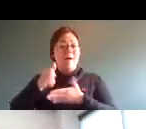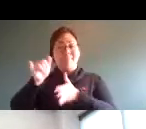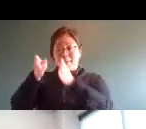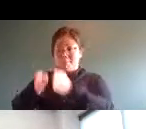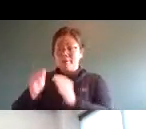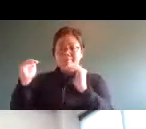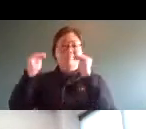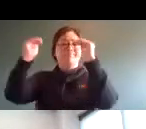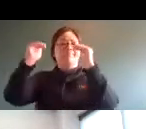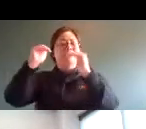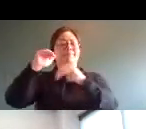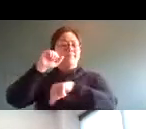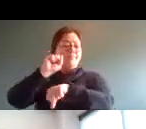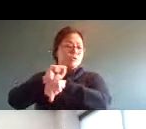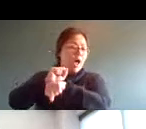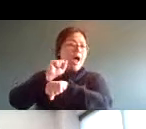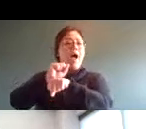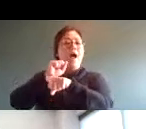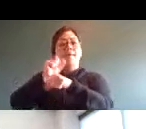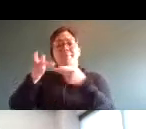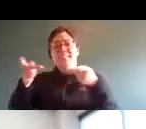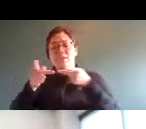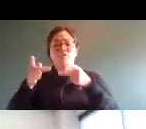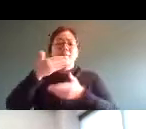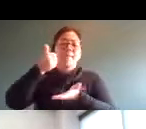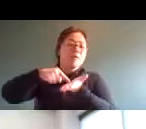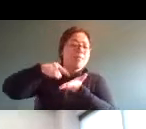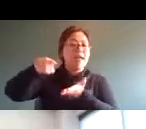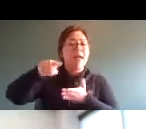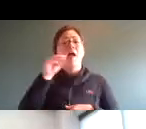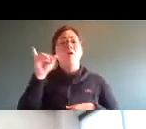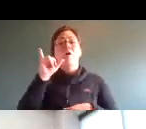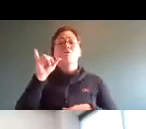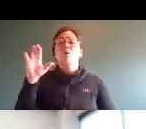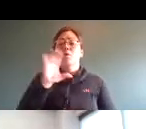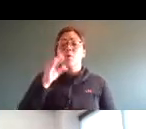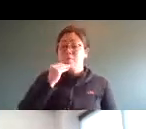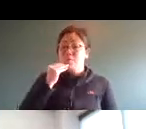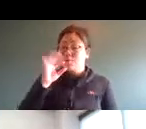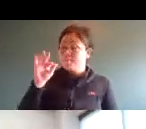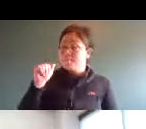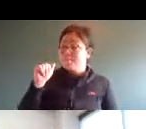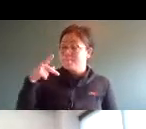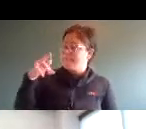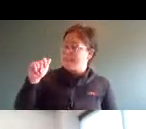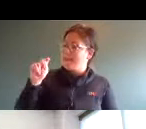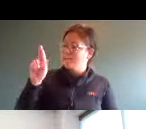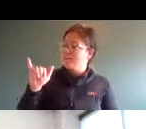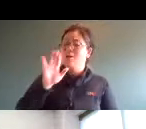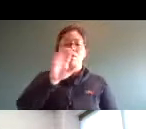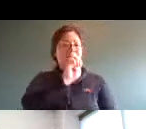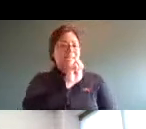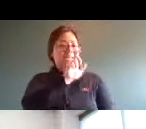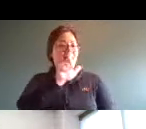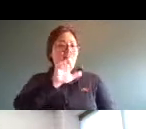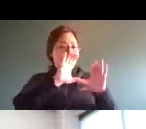paying position is always key. As well as you think about your food pantries, your ELL classes that are offered,